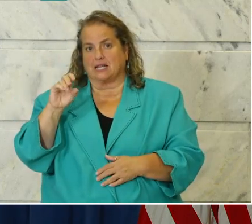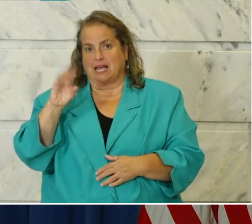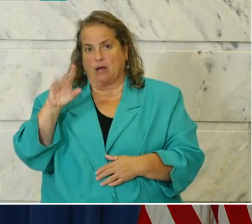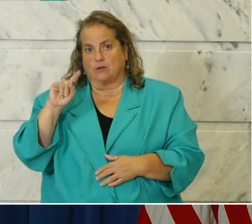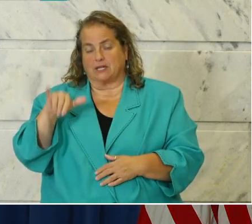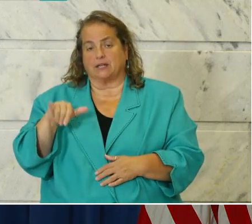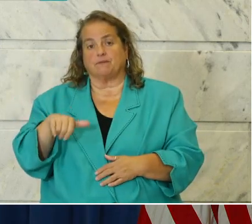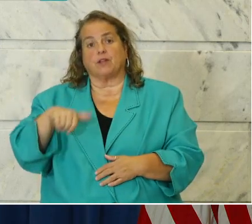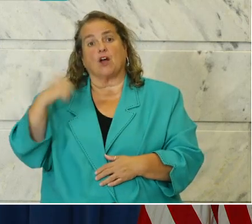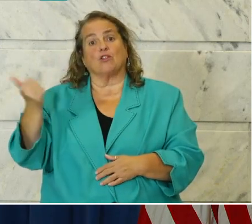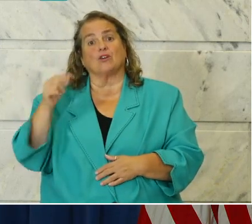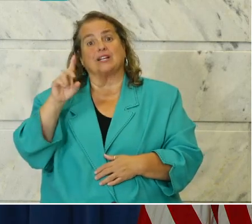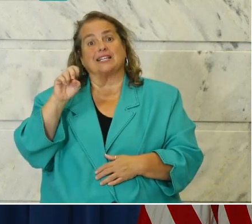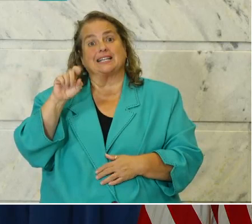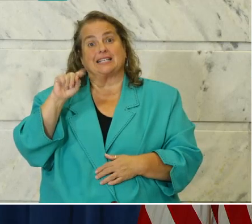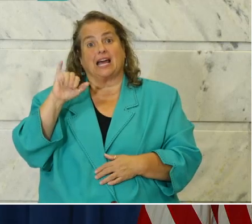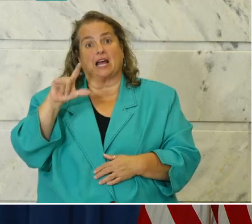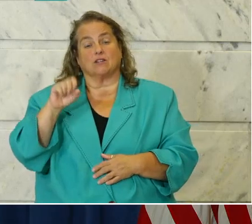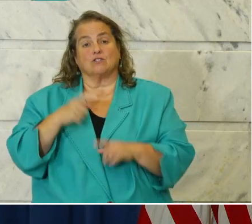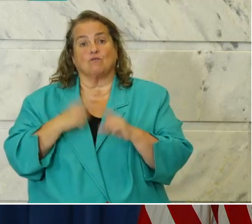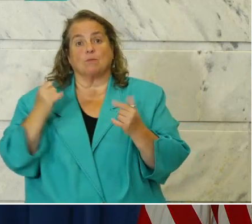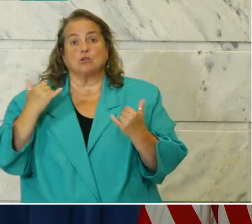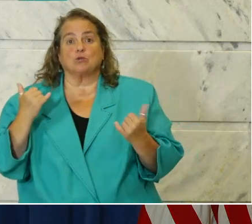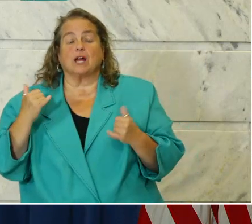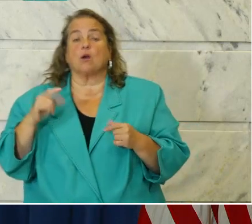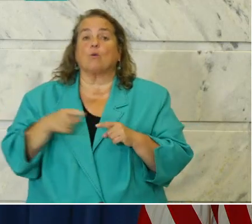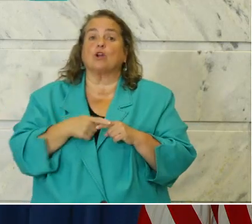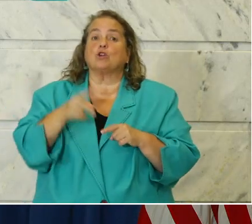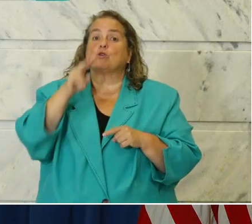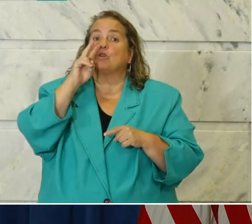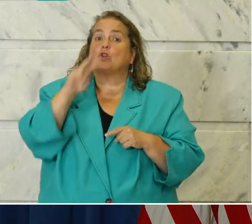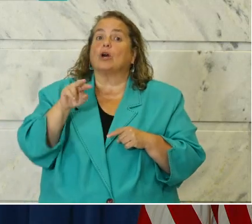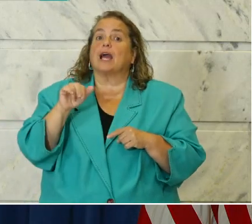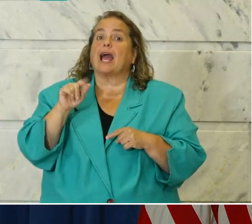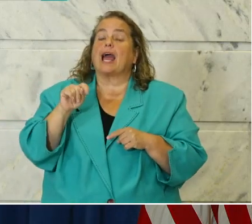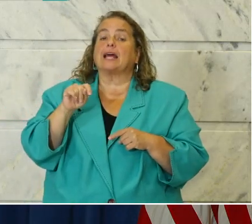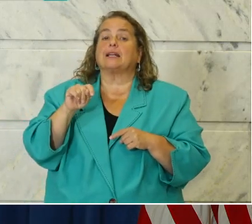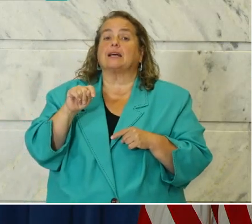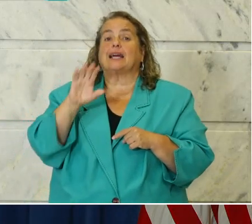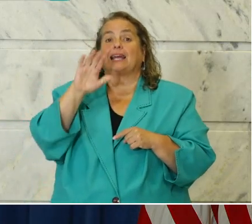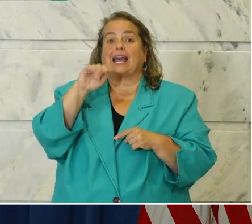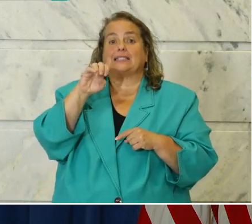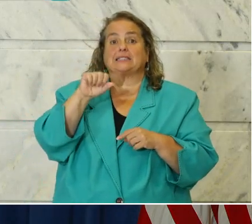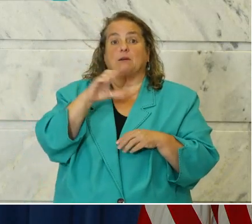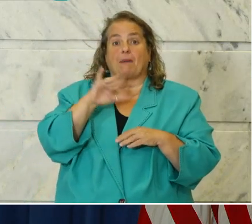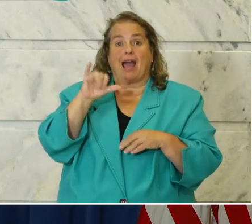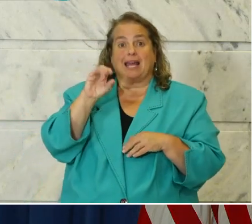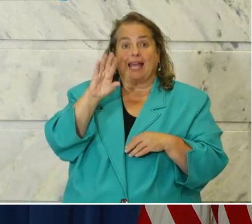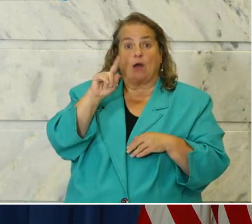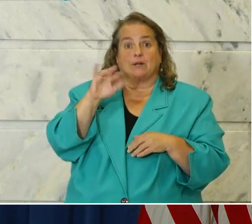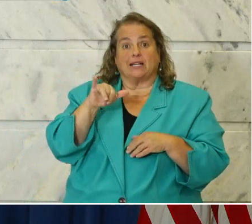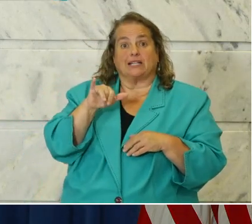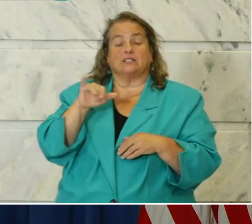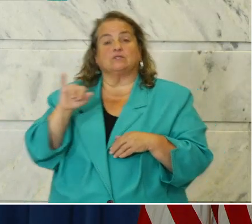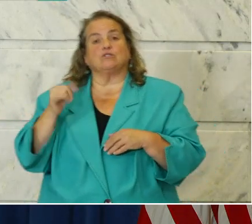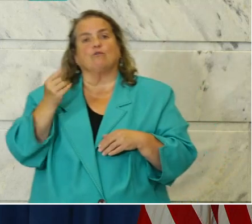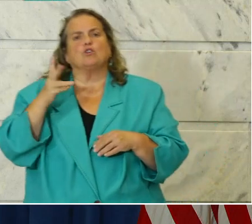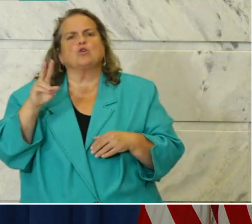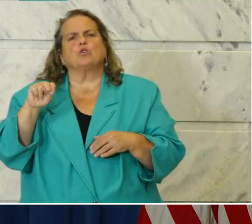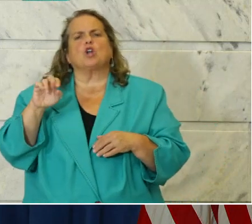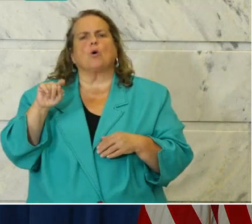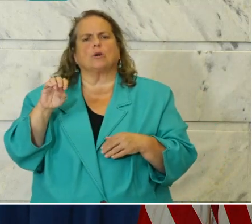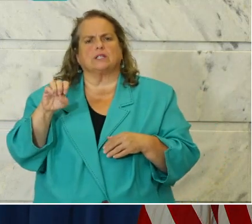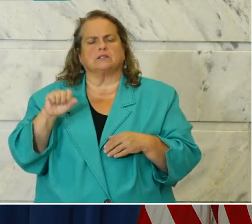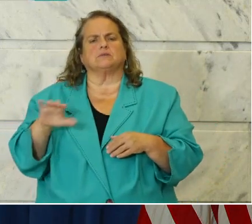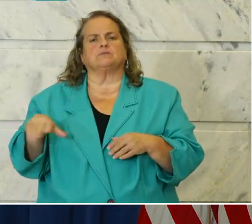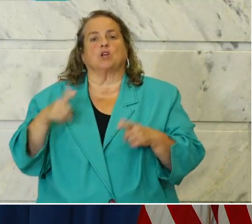other details from today. When we look at cases by county, just a couple of notes.